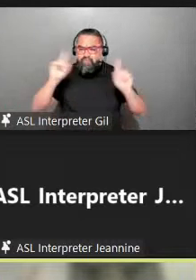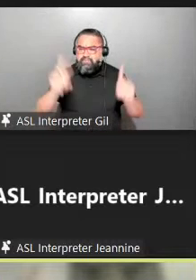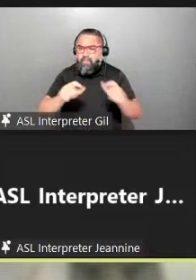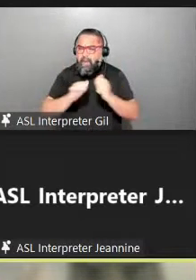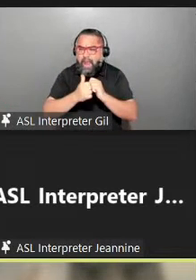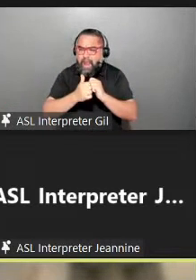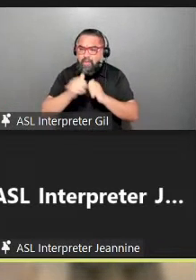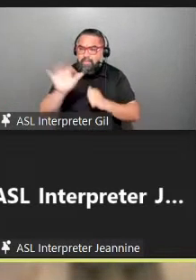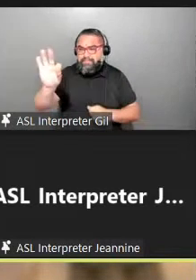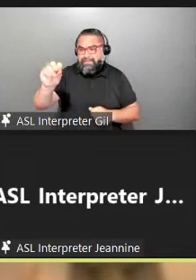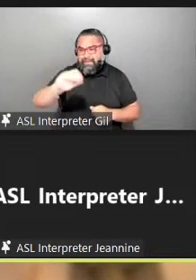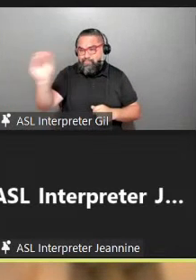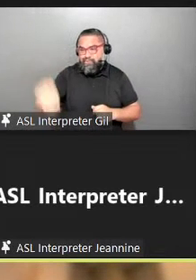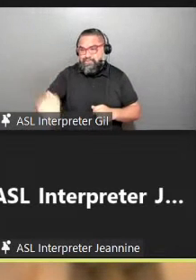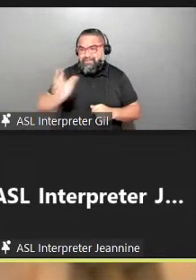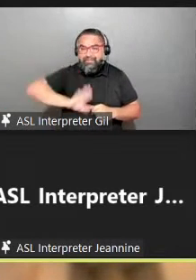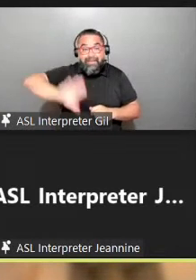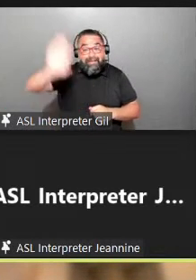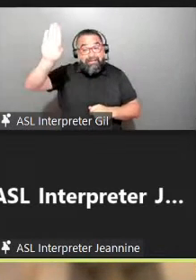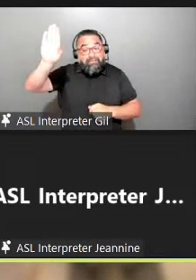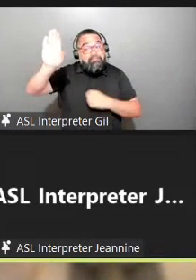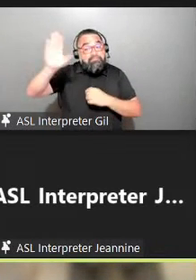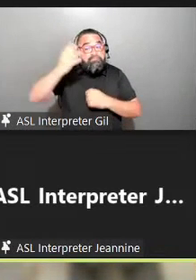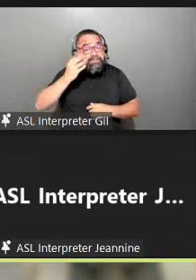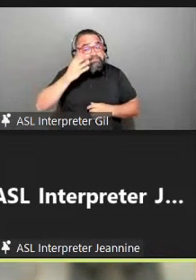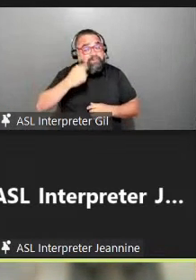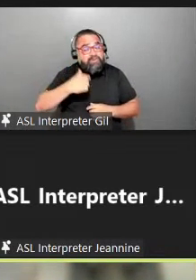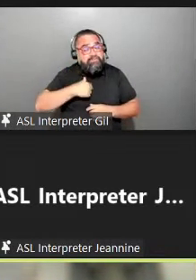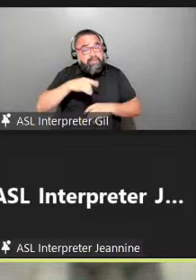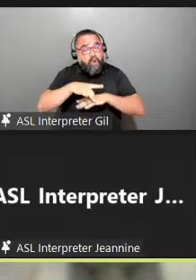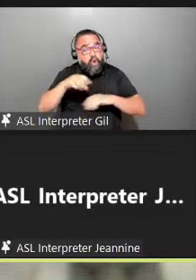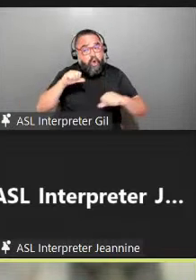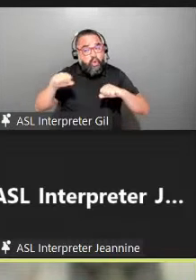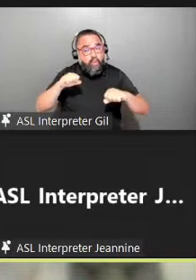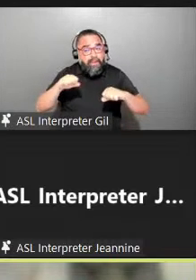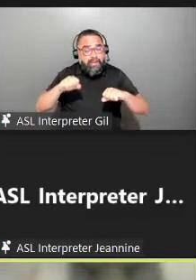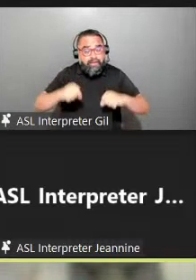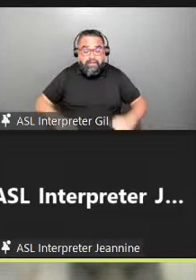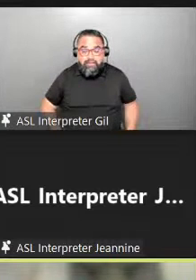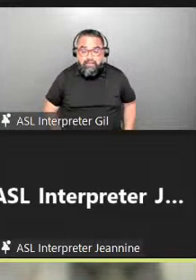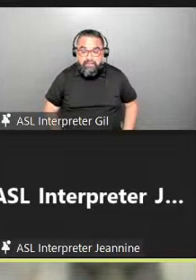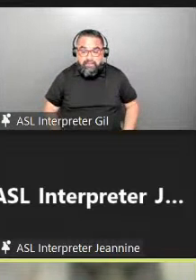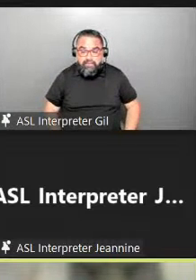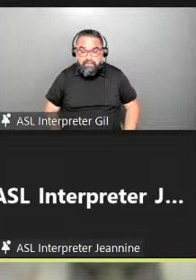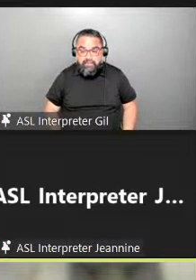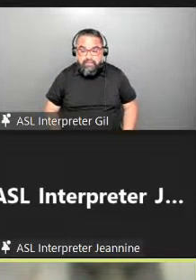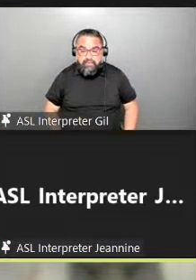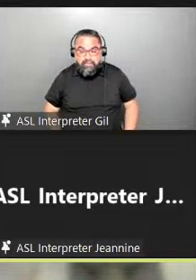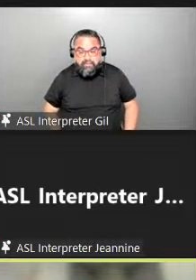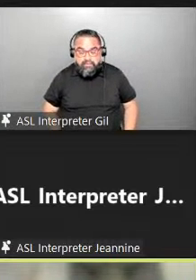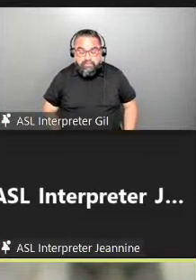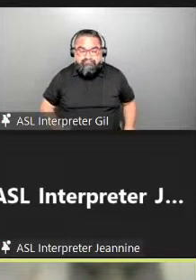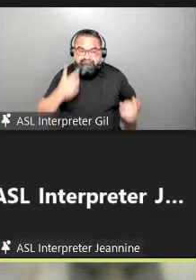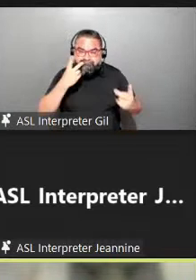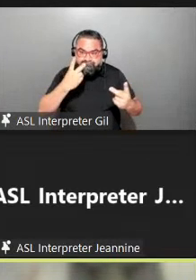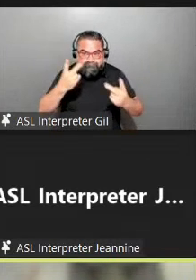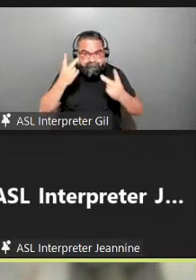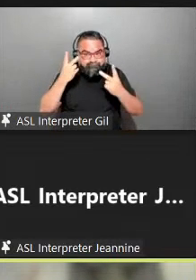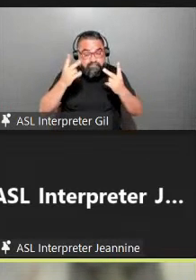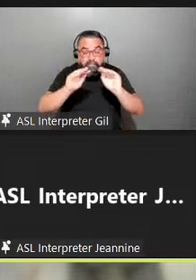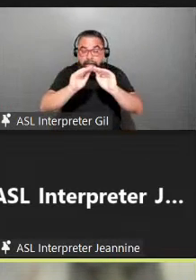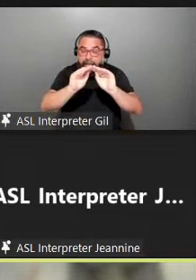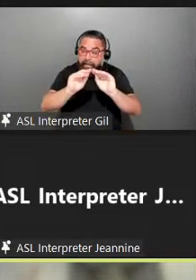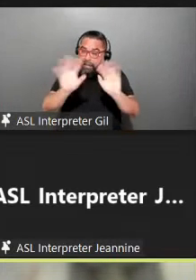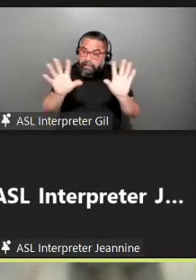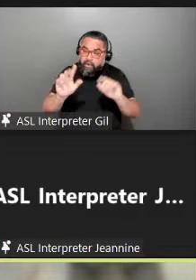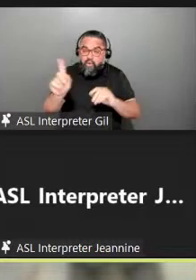of people that have experienced those earthquakes. And they usually remember exactly where they were